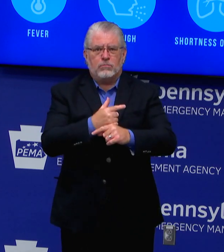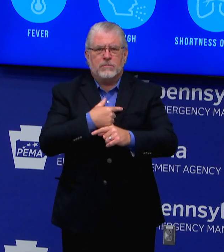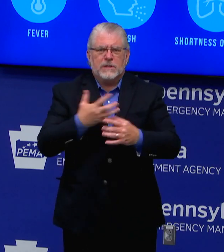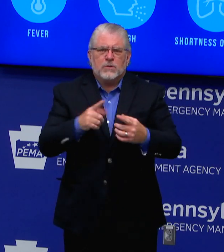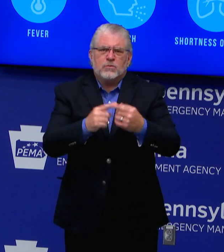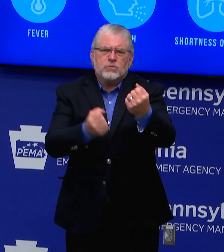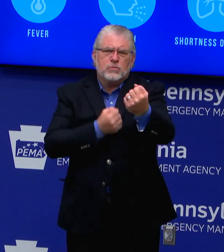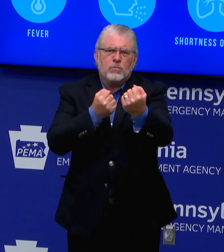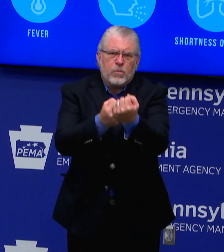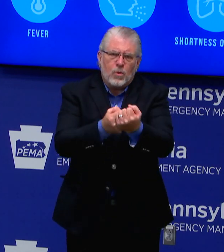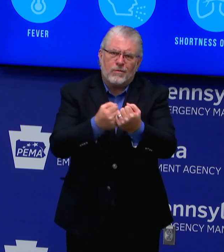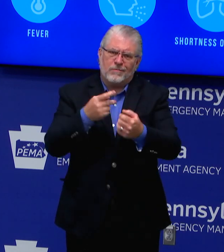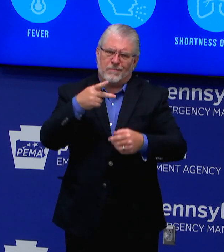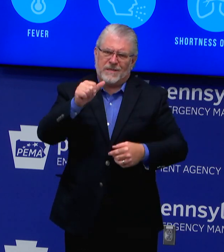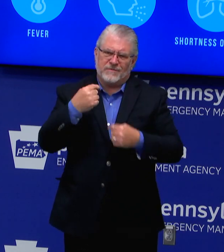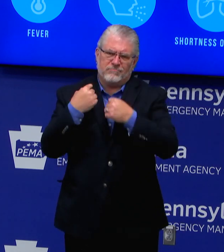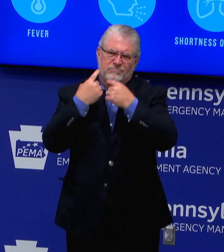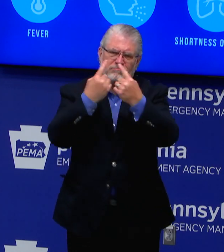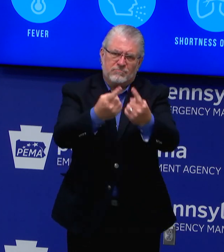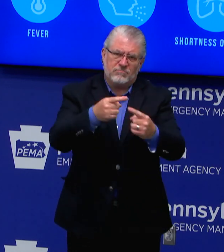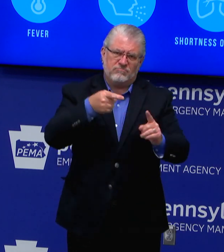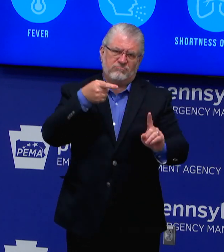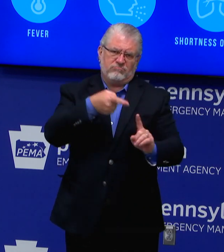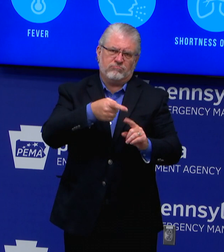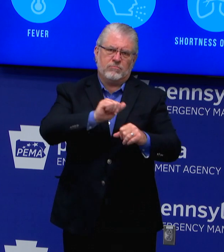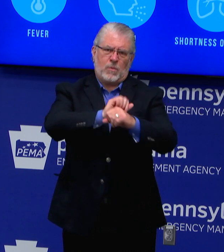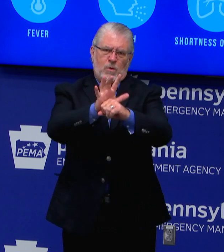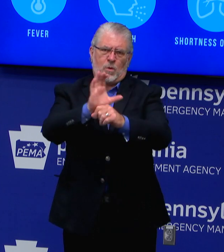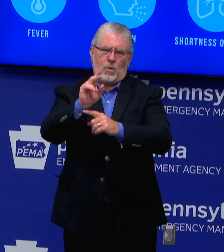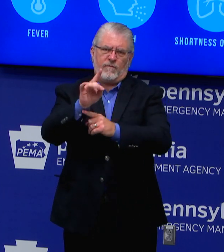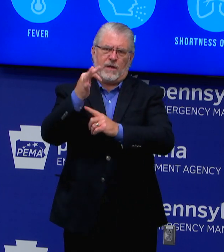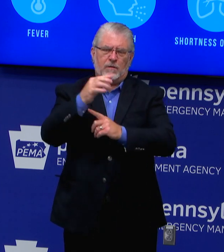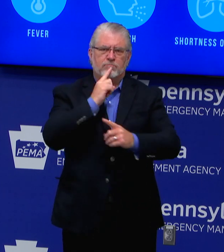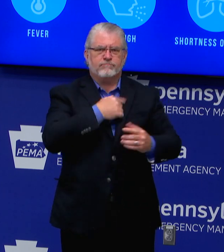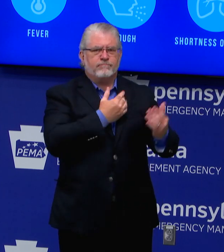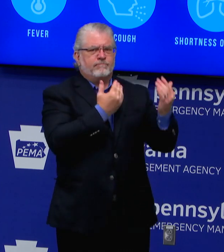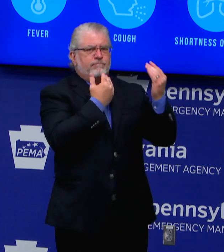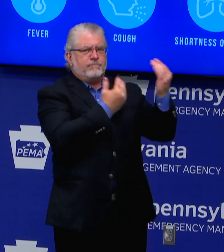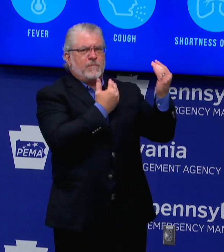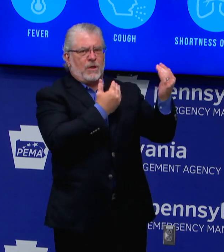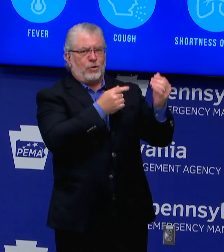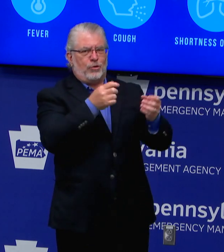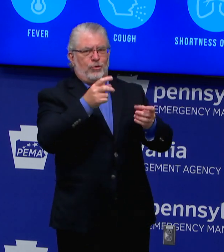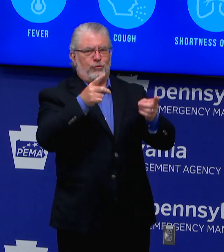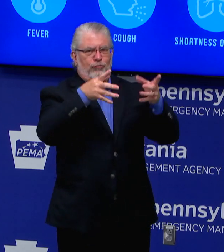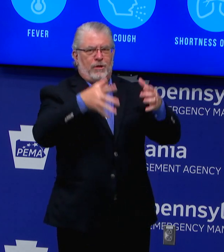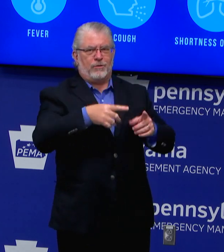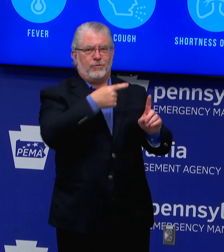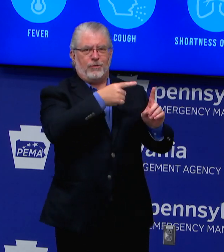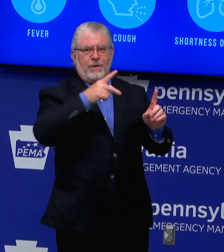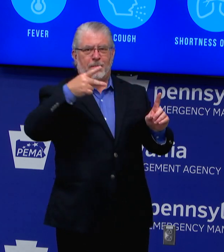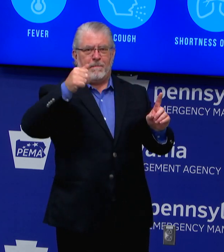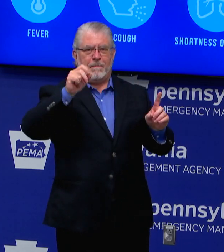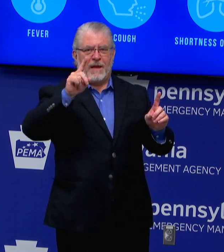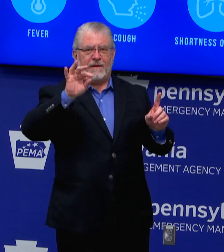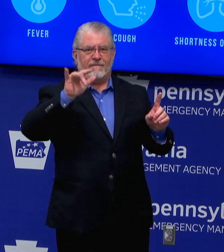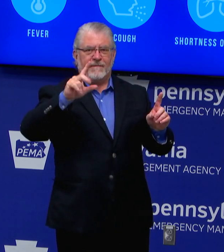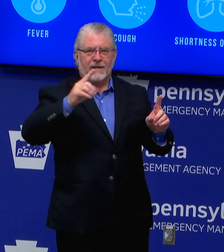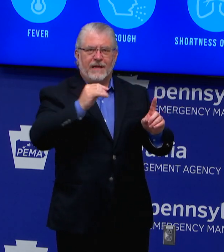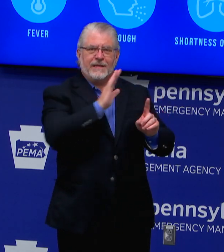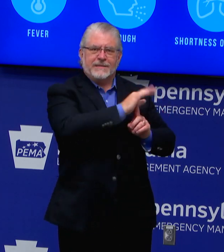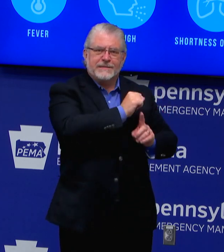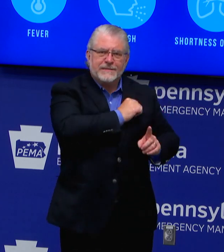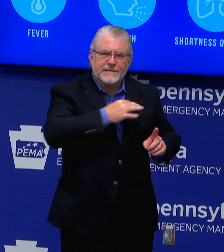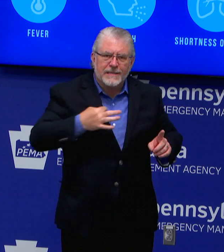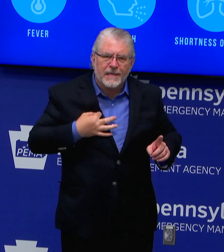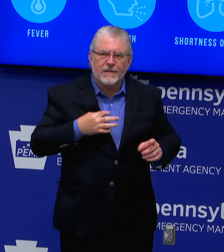for COVID-19. I'd like to thank Director Padfield, Deputy Director Sevenson at PEMA, Secretary Levine, and at